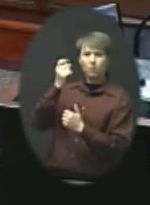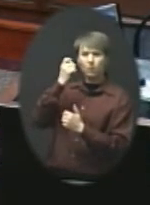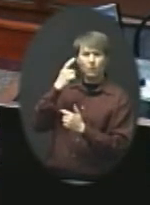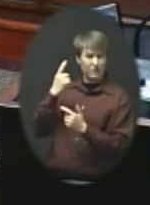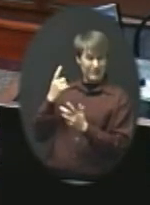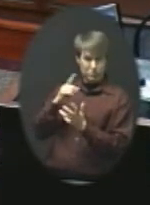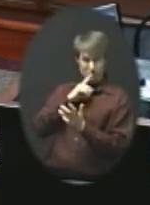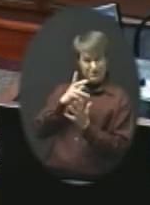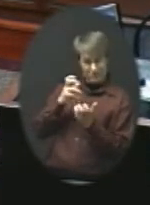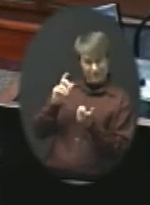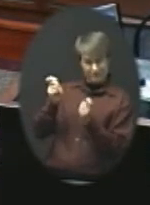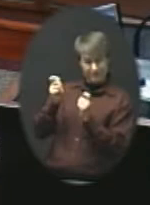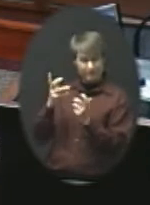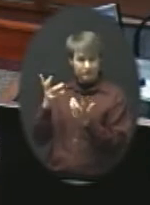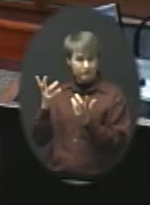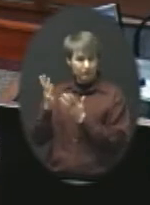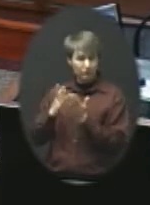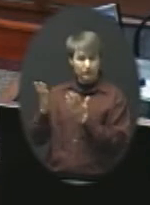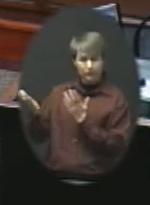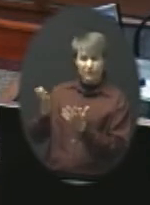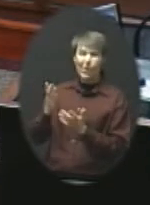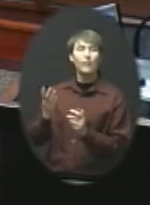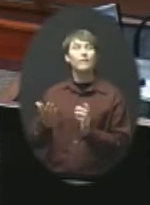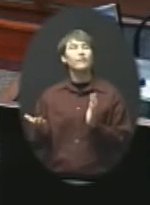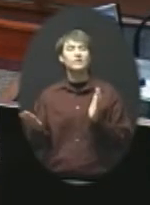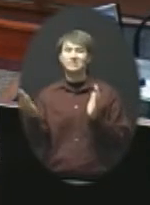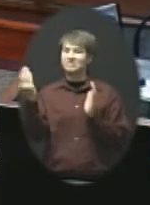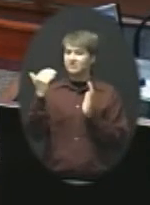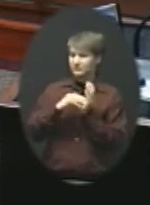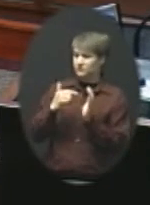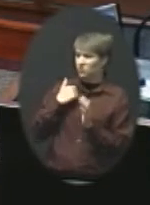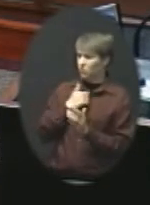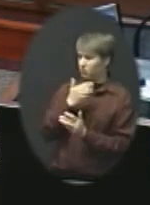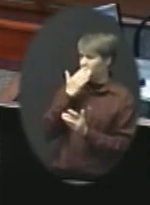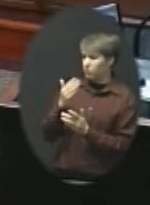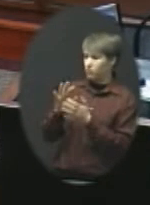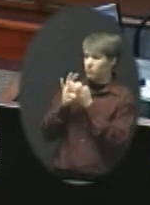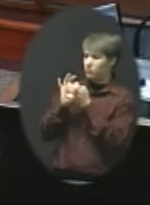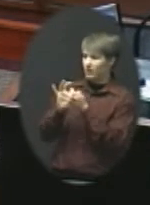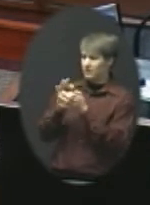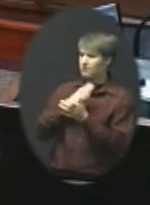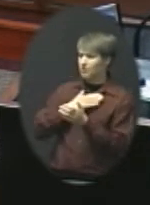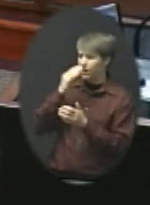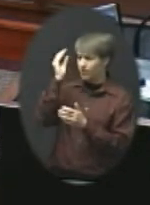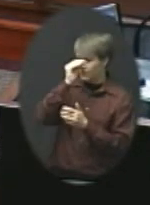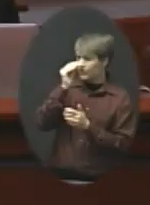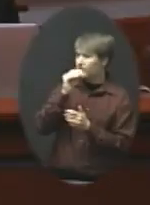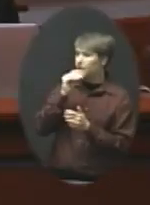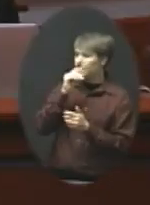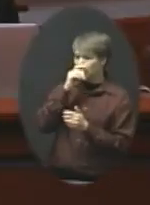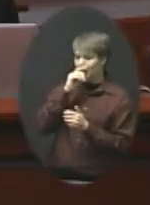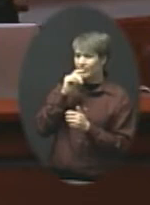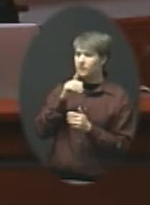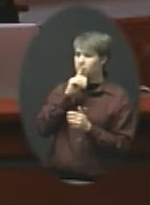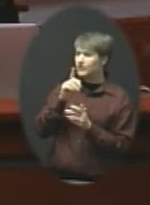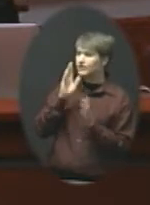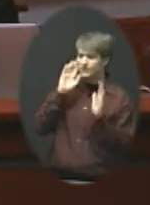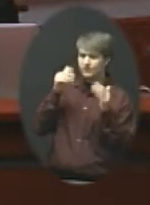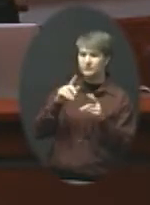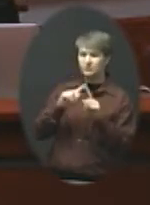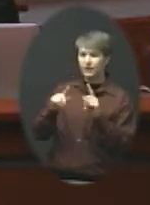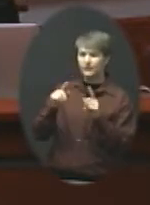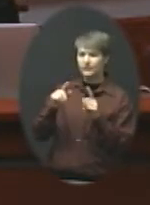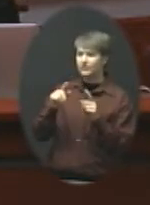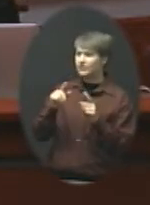them to make some changes to? Again, we have a good relationship, in my opinion, with the city. They're very much on top of it. It just needs to work through